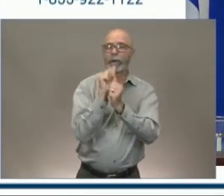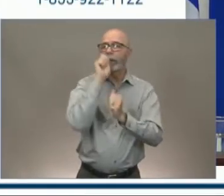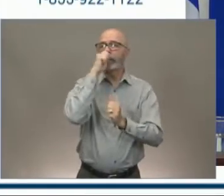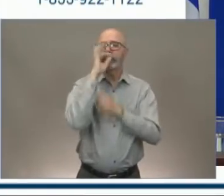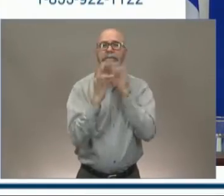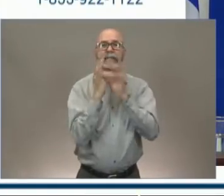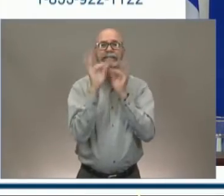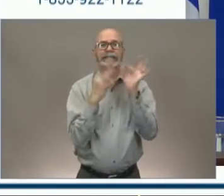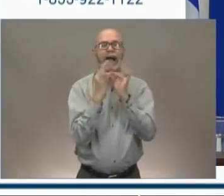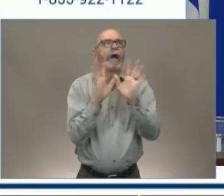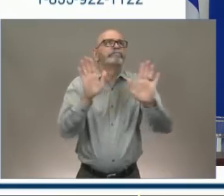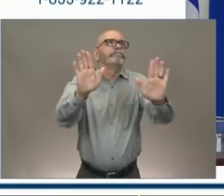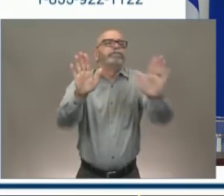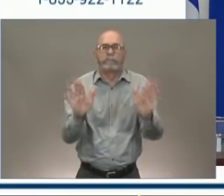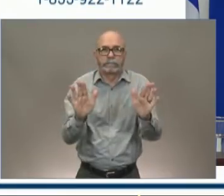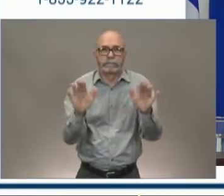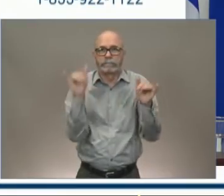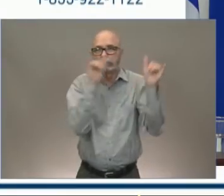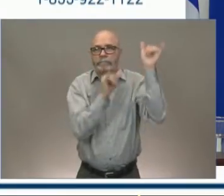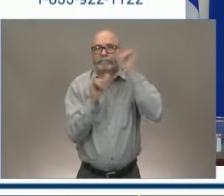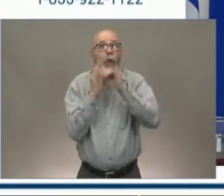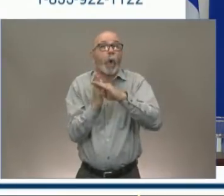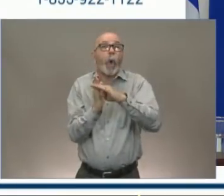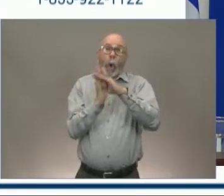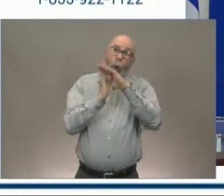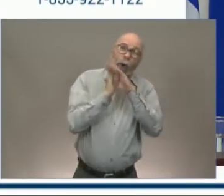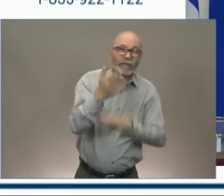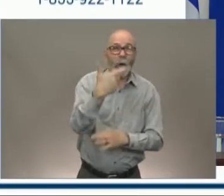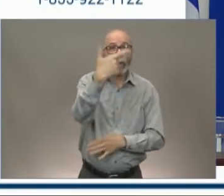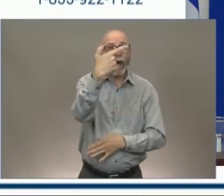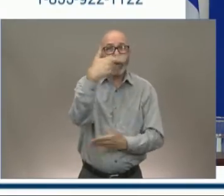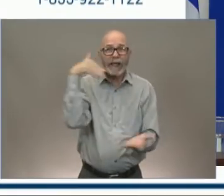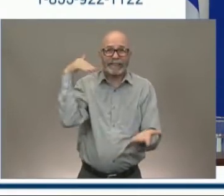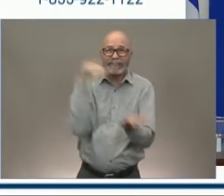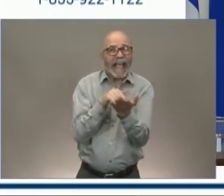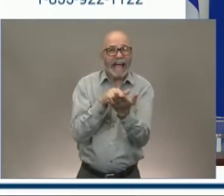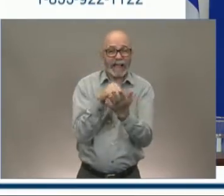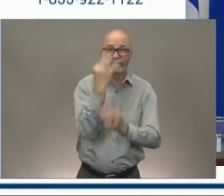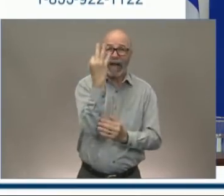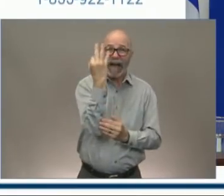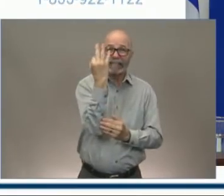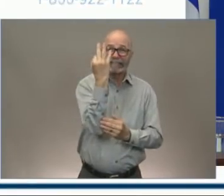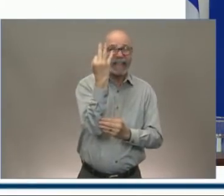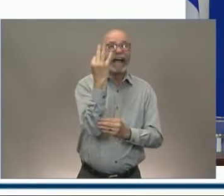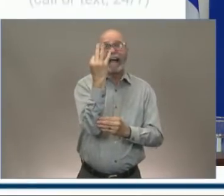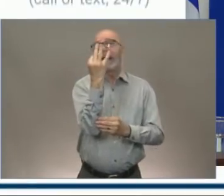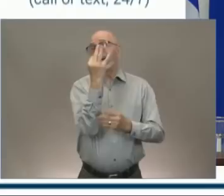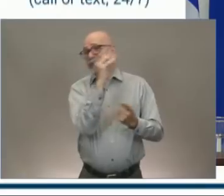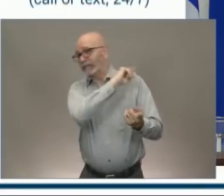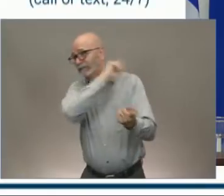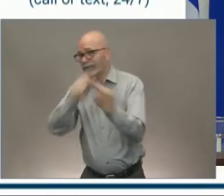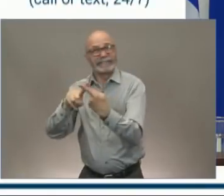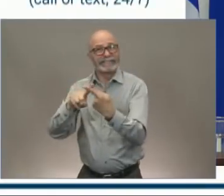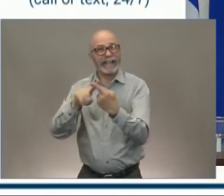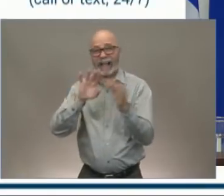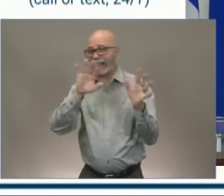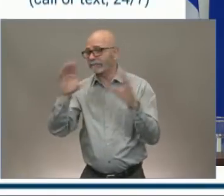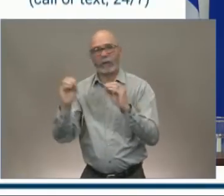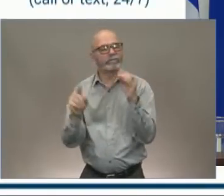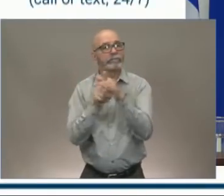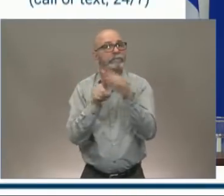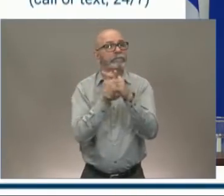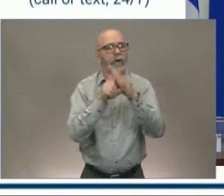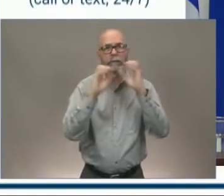and today, over 21,000 Nova Scotians lined up, even if they had no symptoms for testing. Constant and